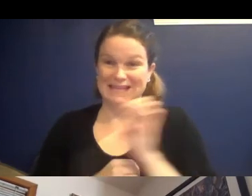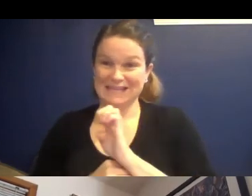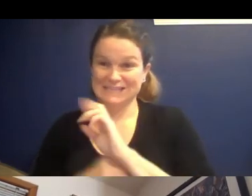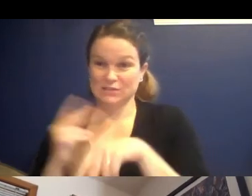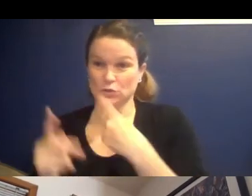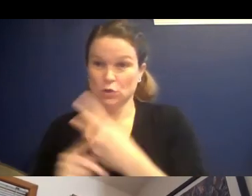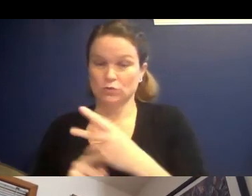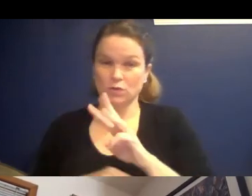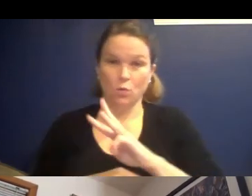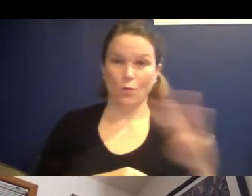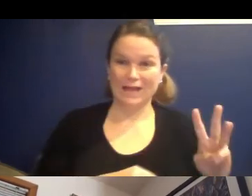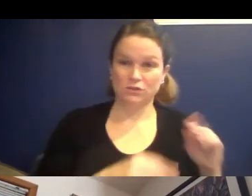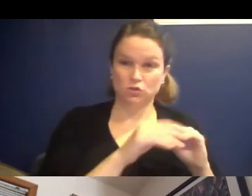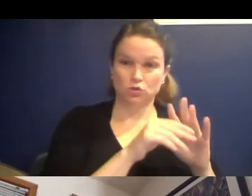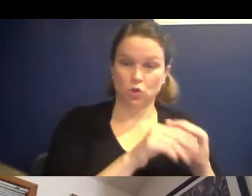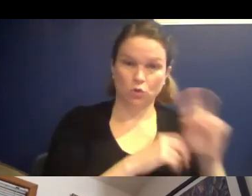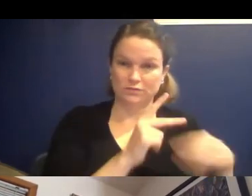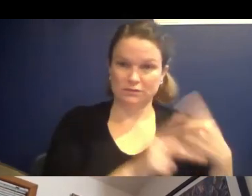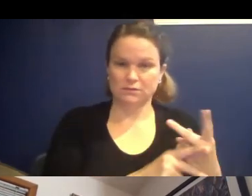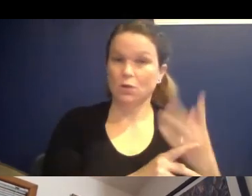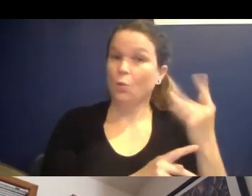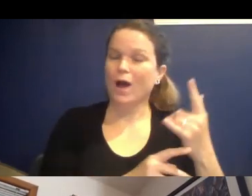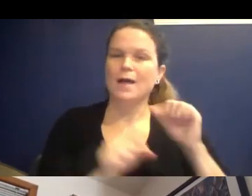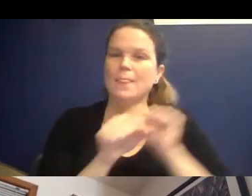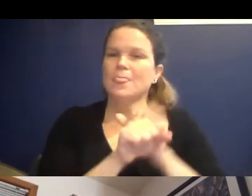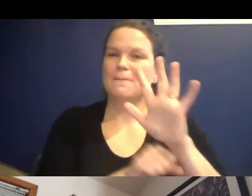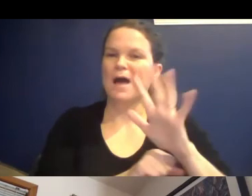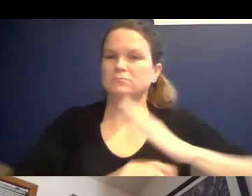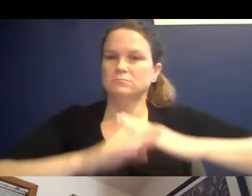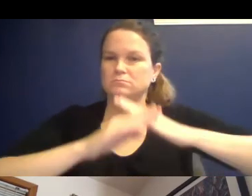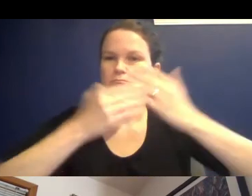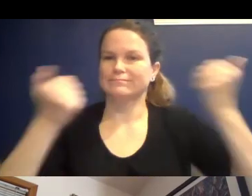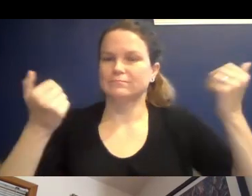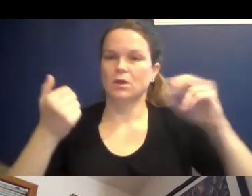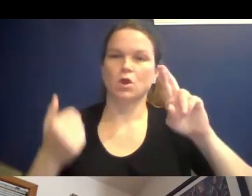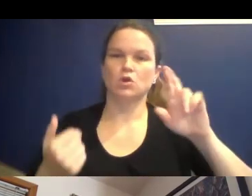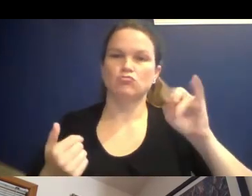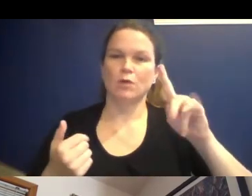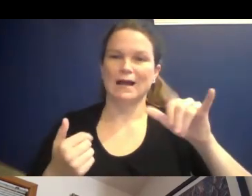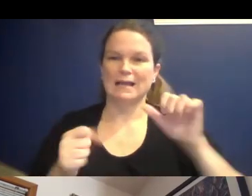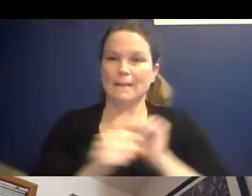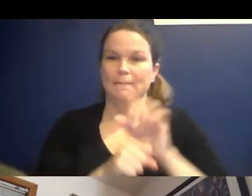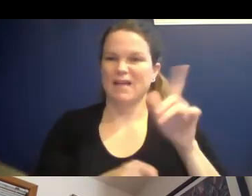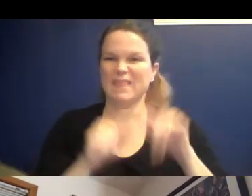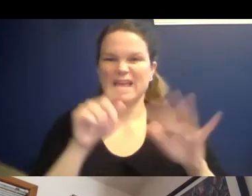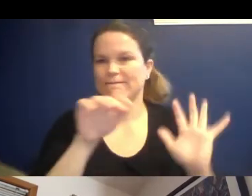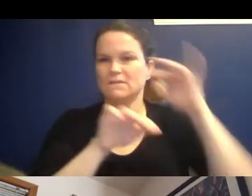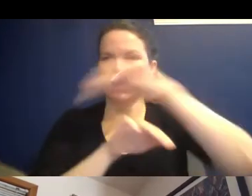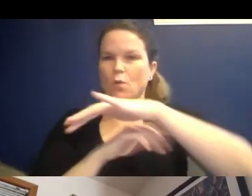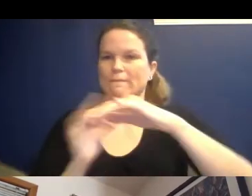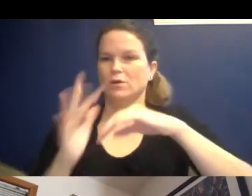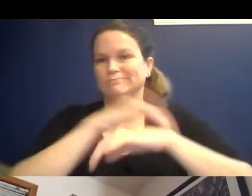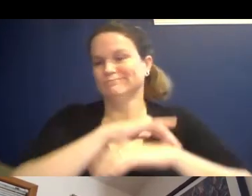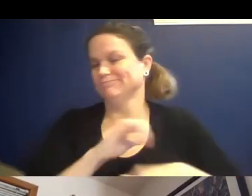Coast population is the Rocky Mountains. They are unable to fly over those mountains.